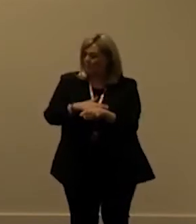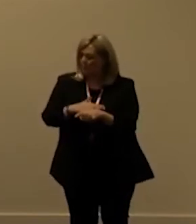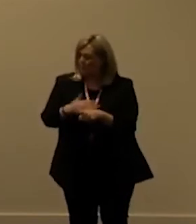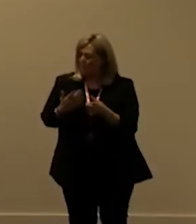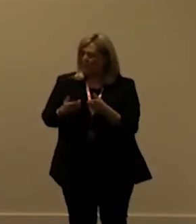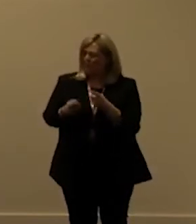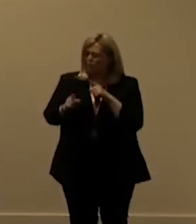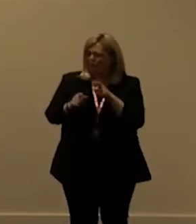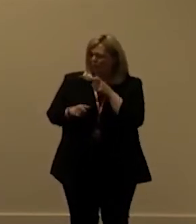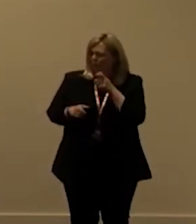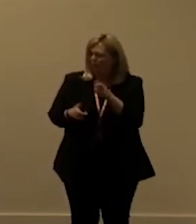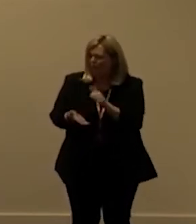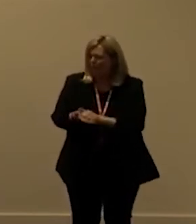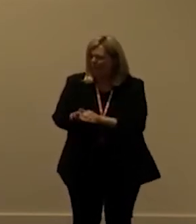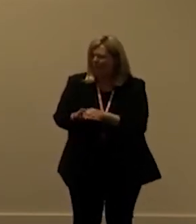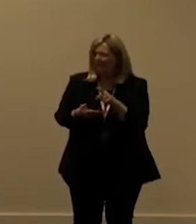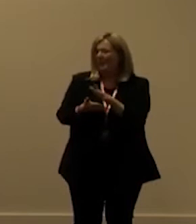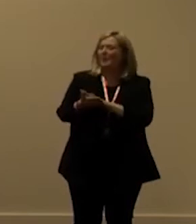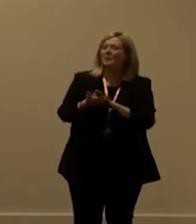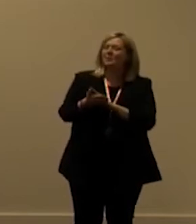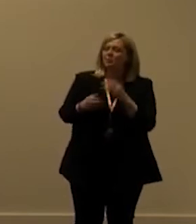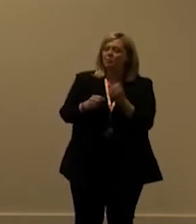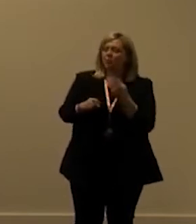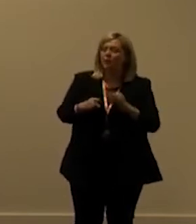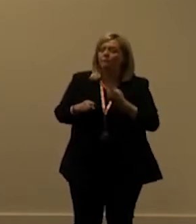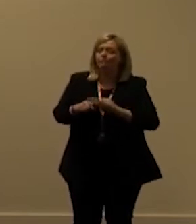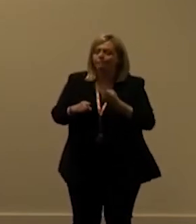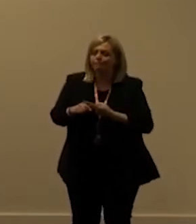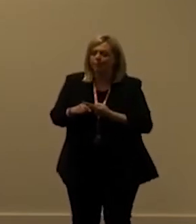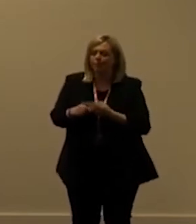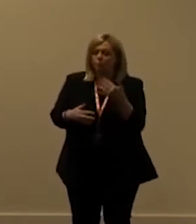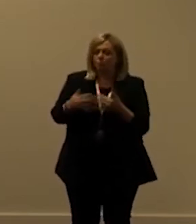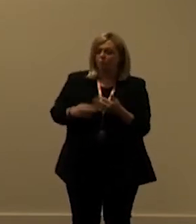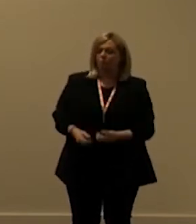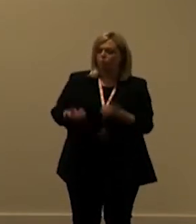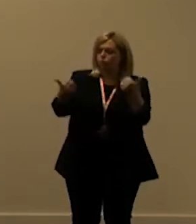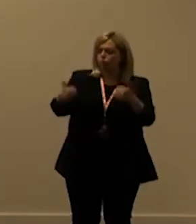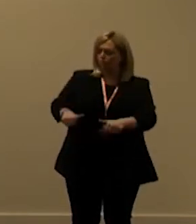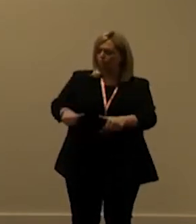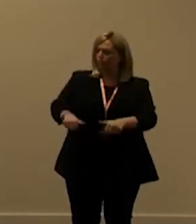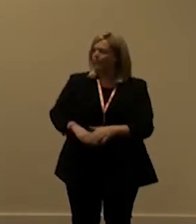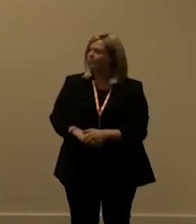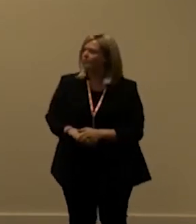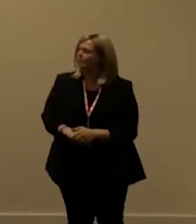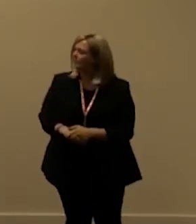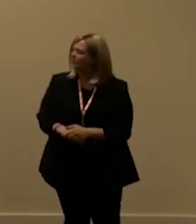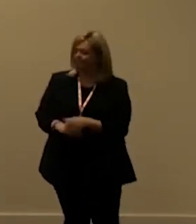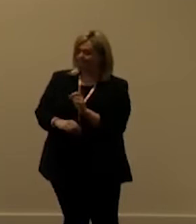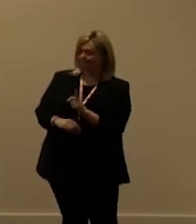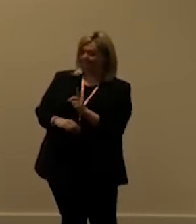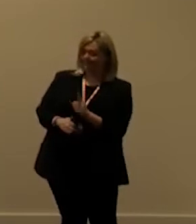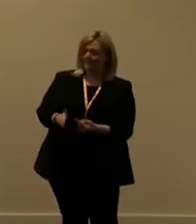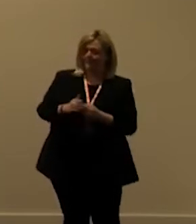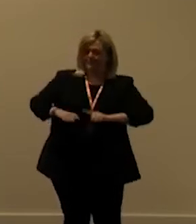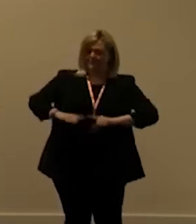the pronunciation right. But what that means is we can apply it as many times as we like, and the end result is going to be the same. So that's the real